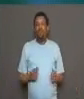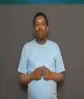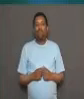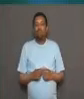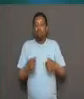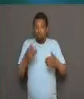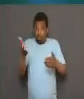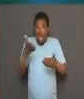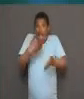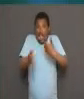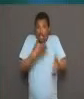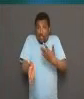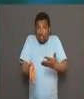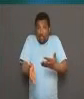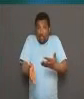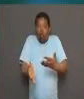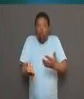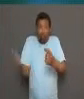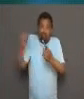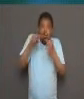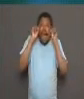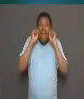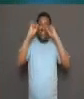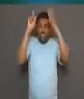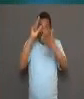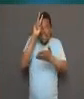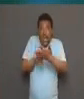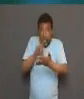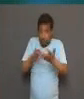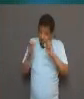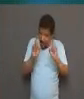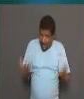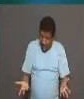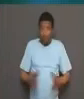They should be easy to understand and read.